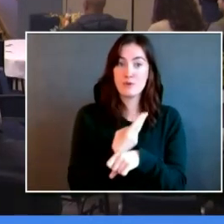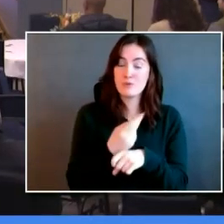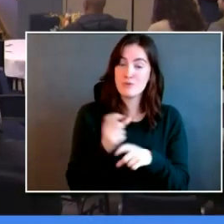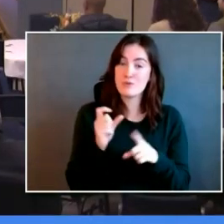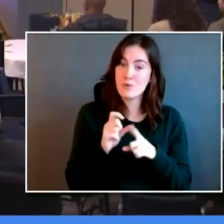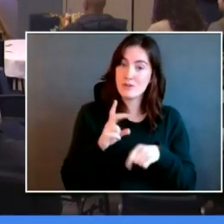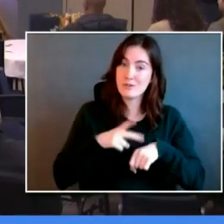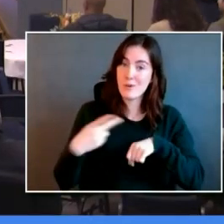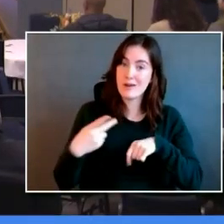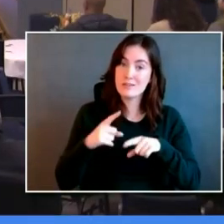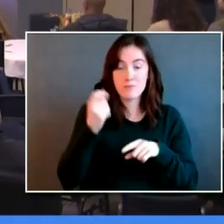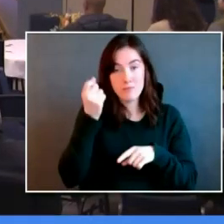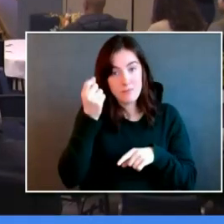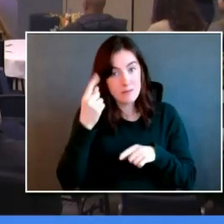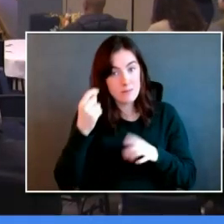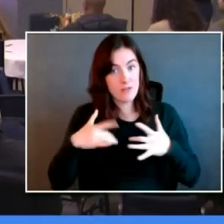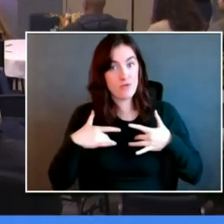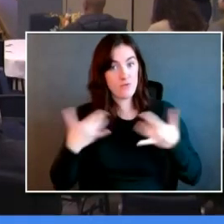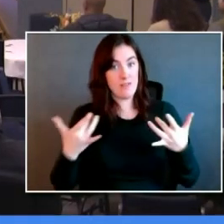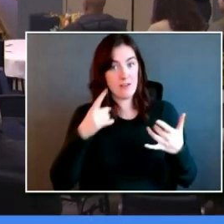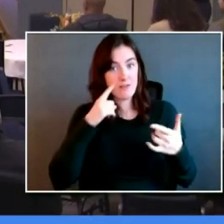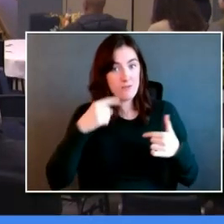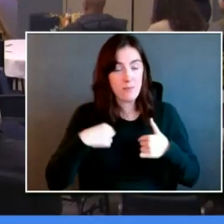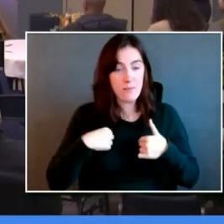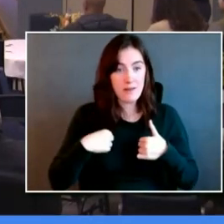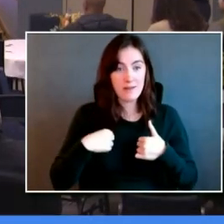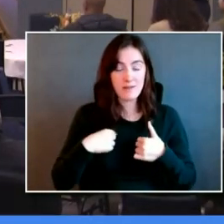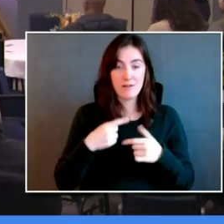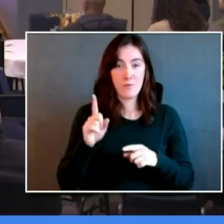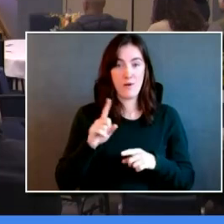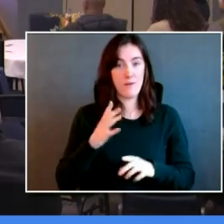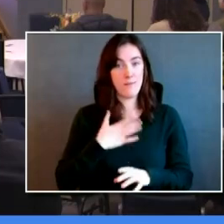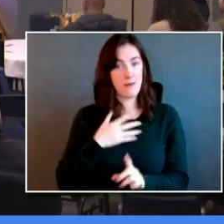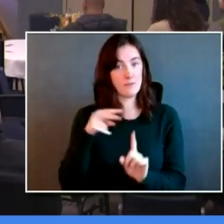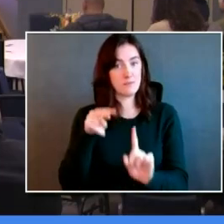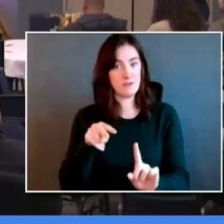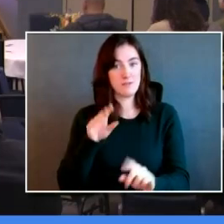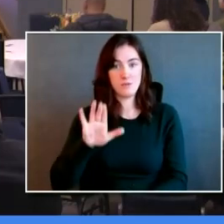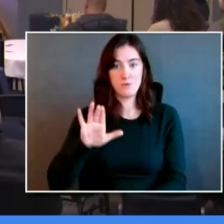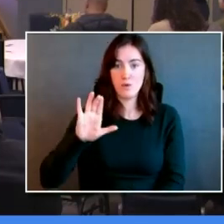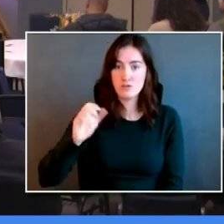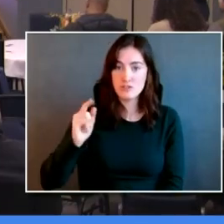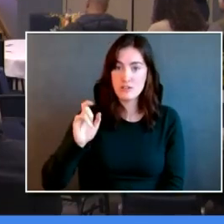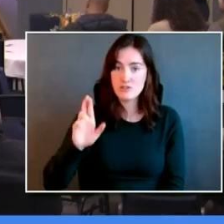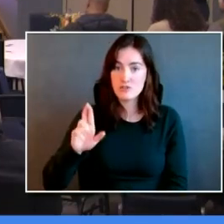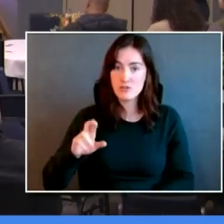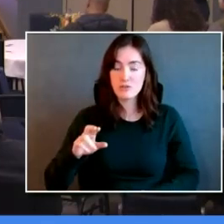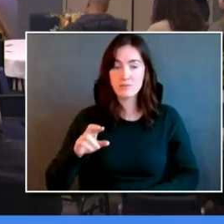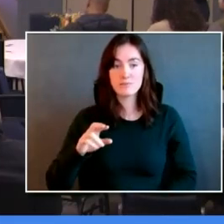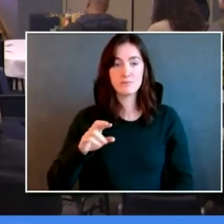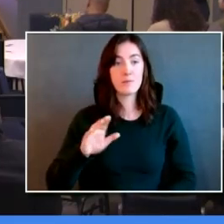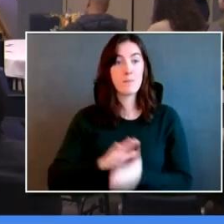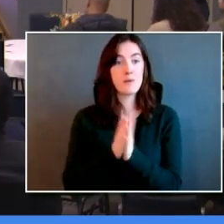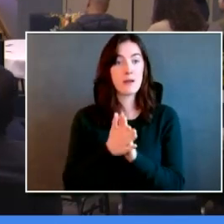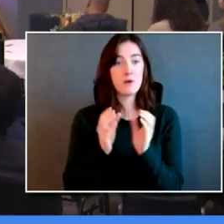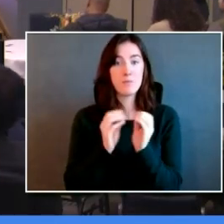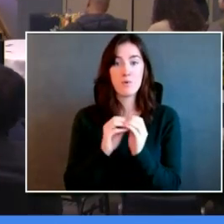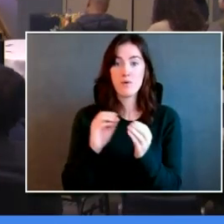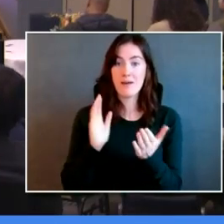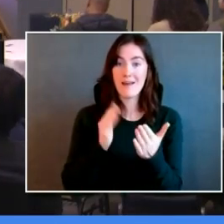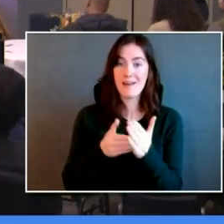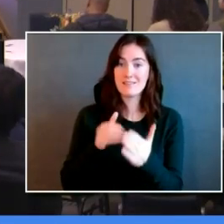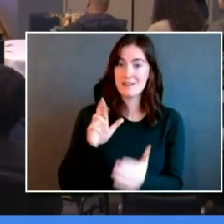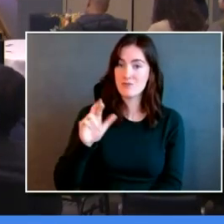me from the role where I sit now as your chancellor. Becoming a more anti-racist organization means